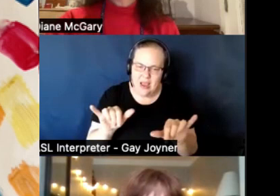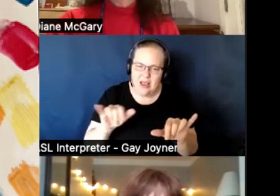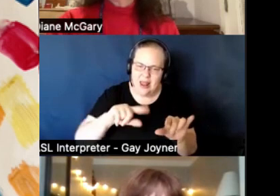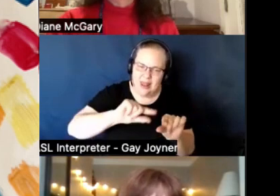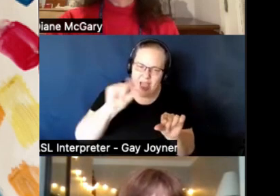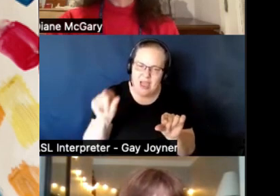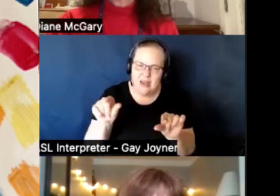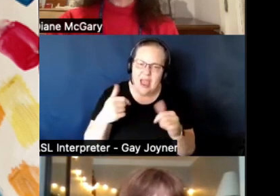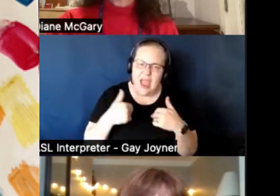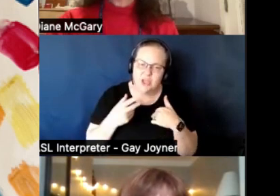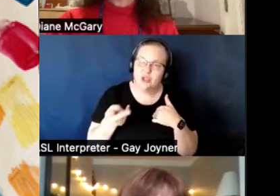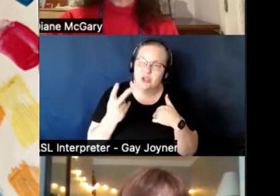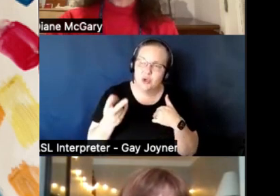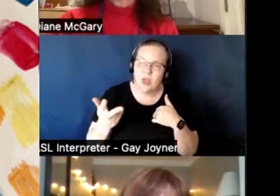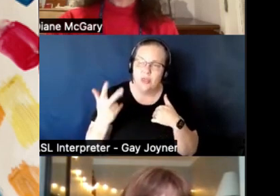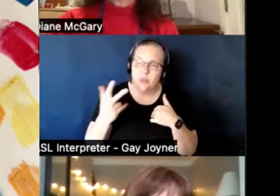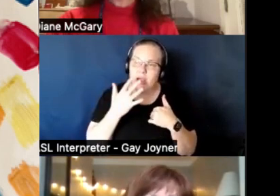choice. It was very.